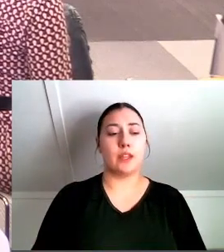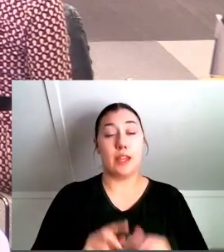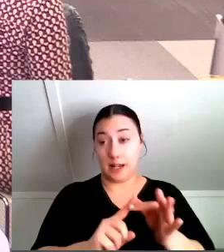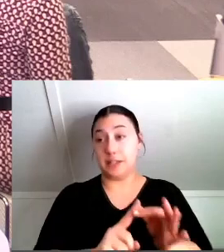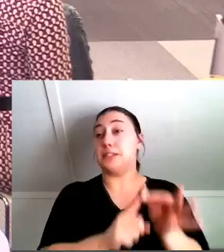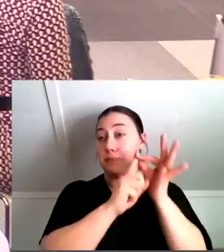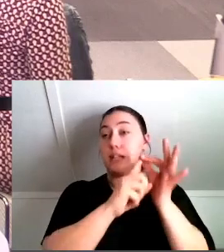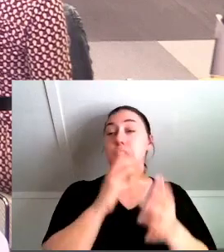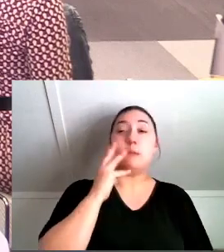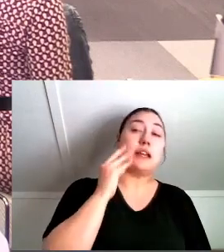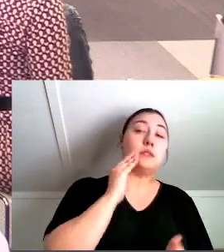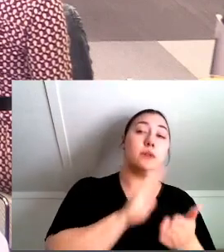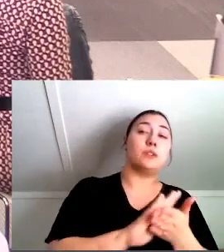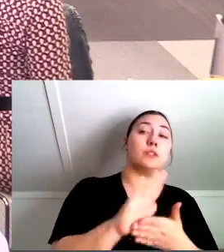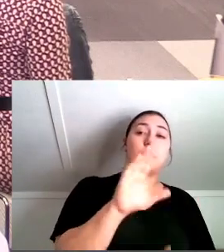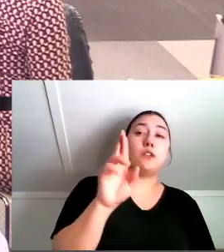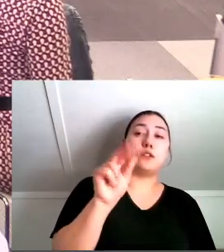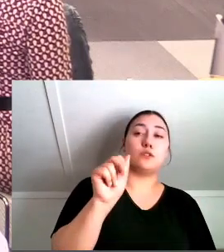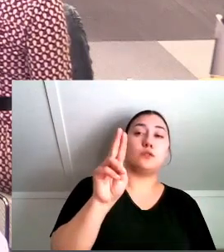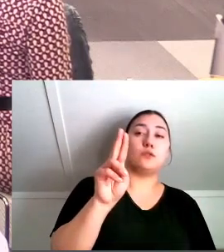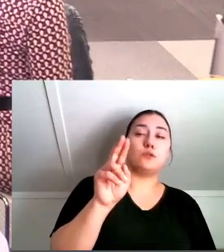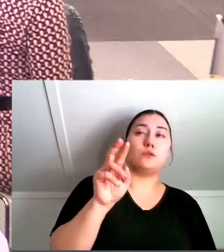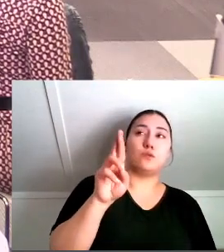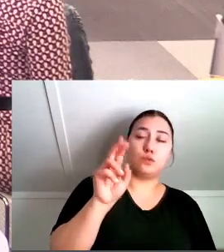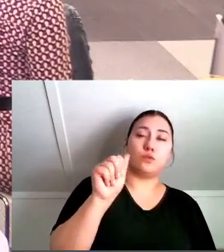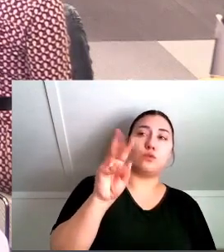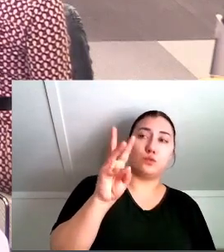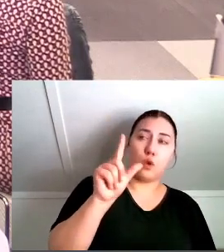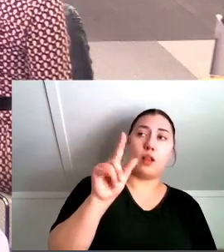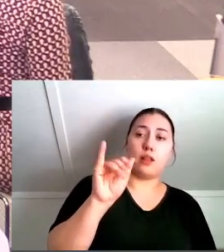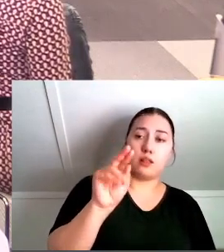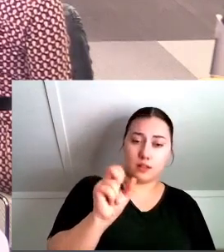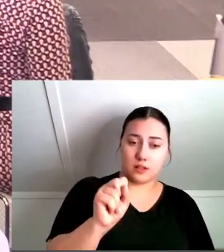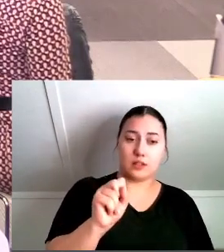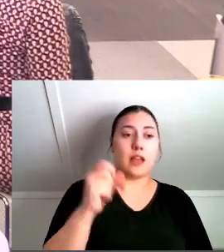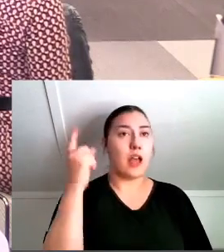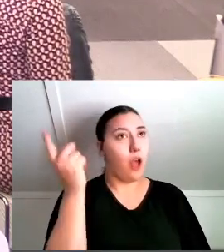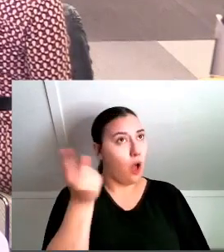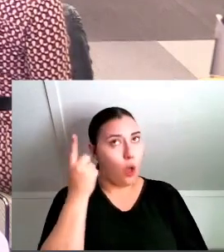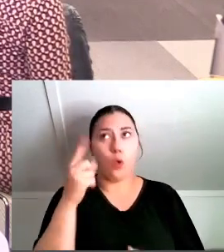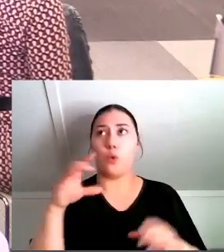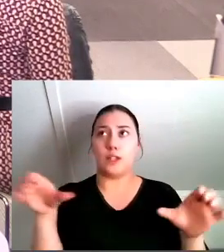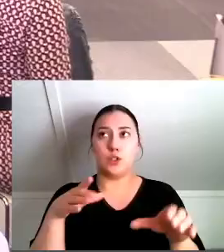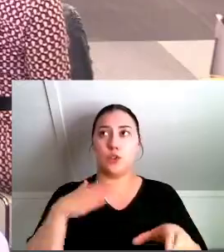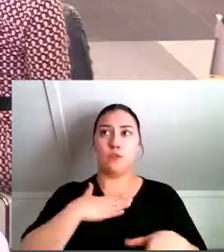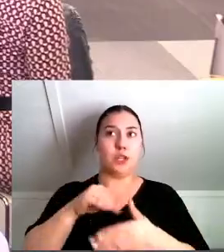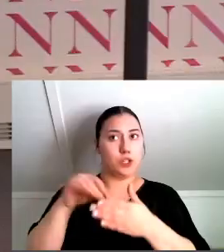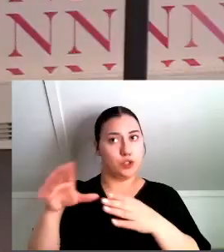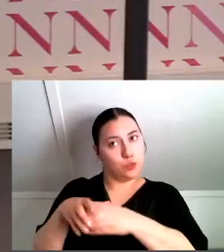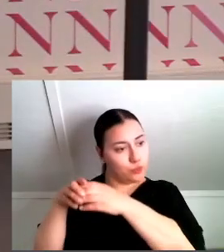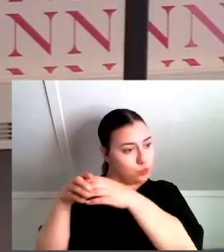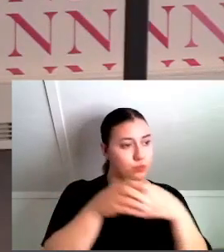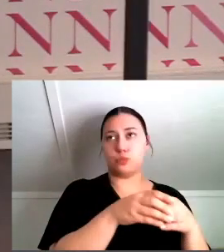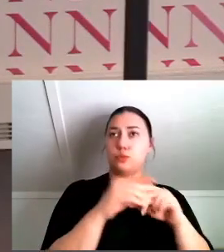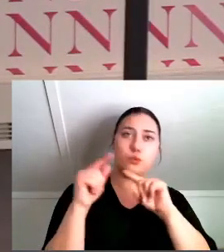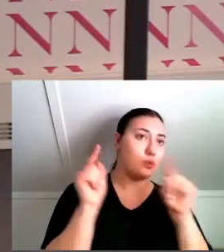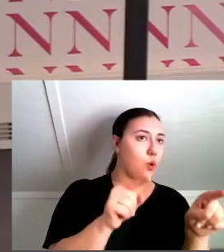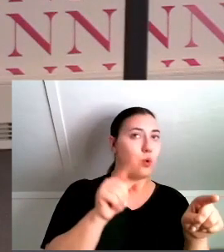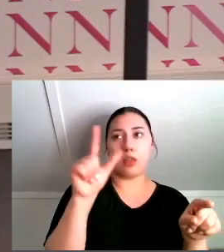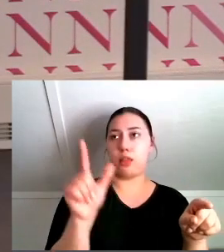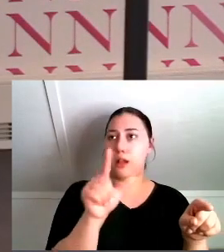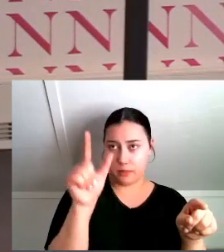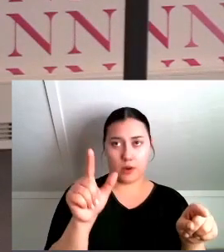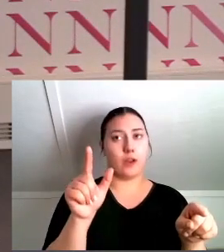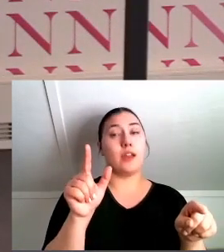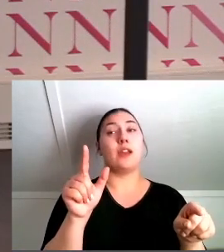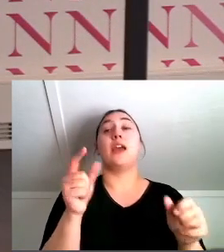that was one of the things I always did is I took them to the library and had the